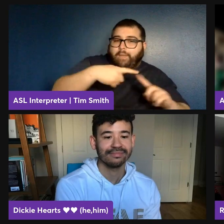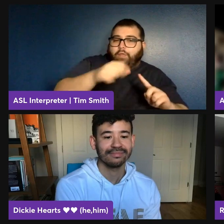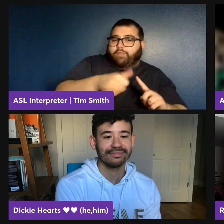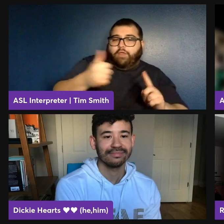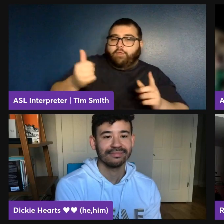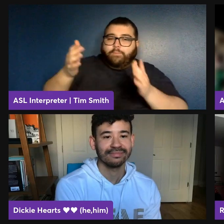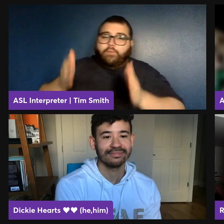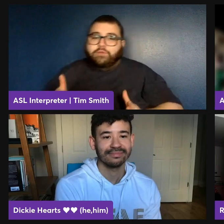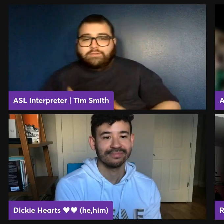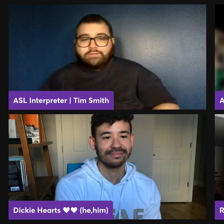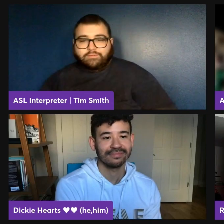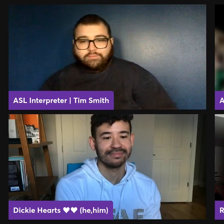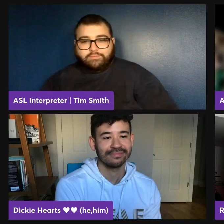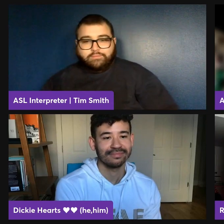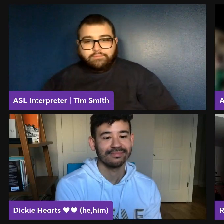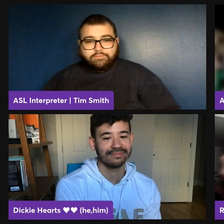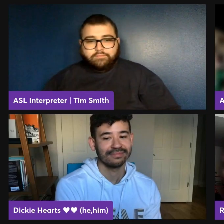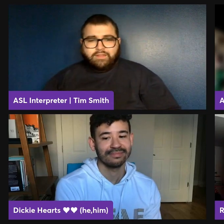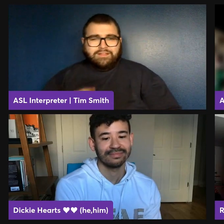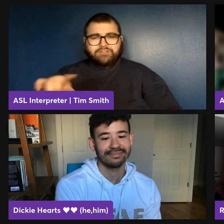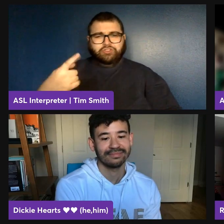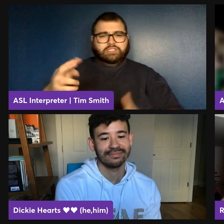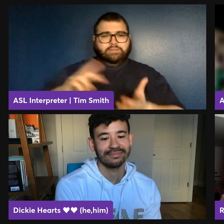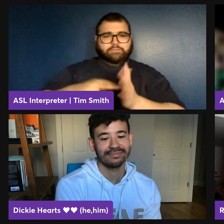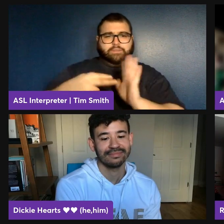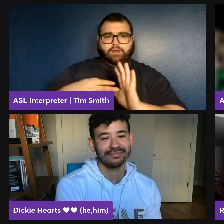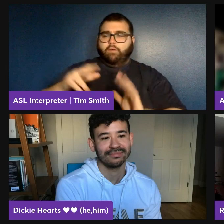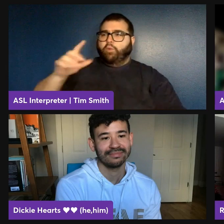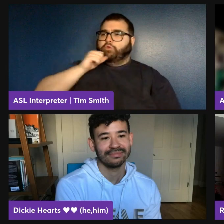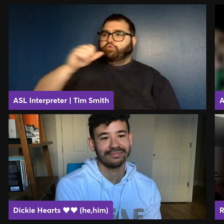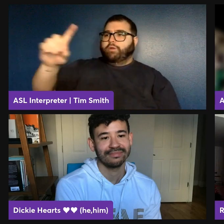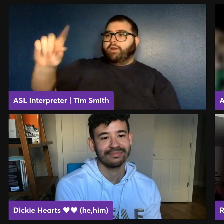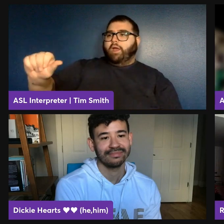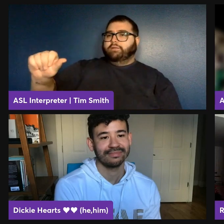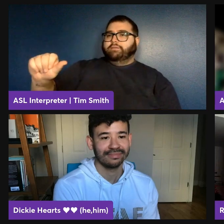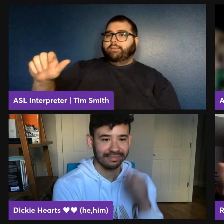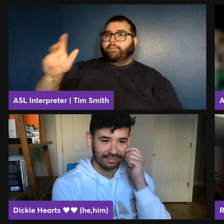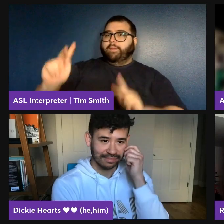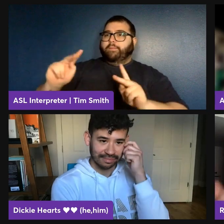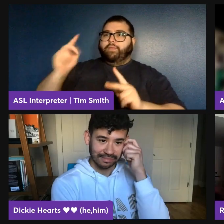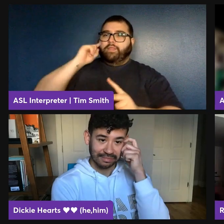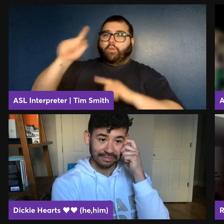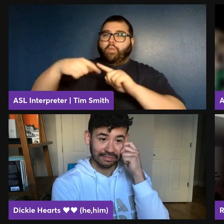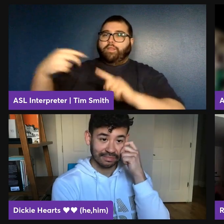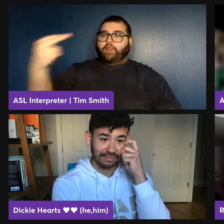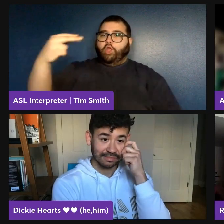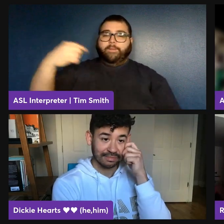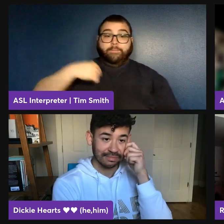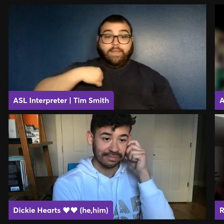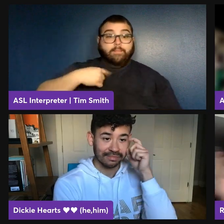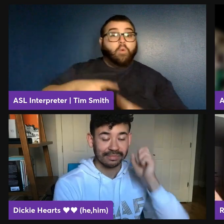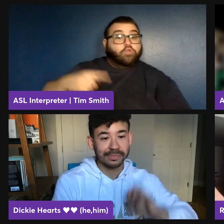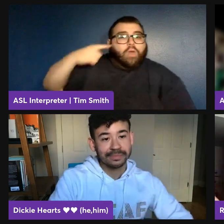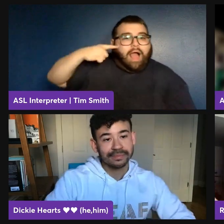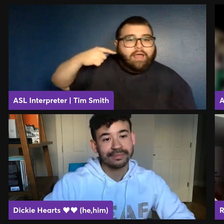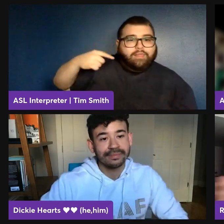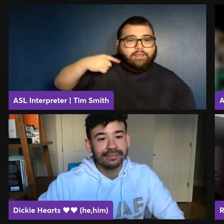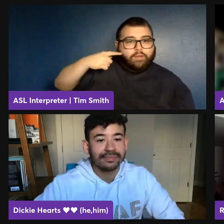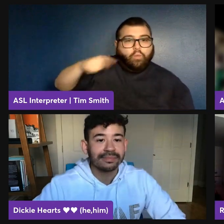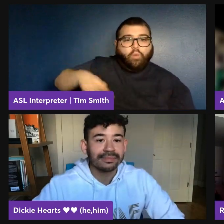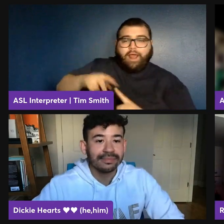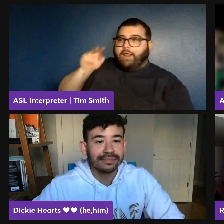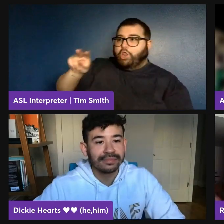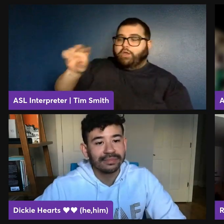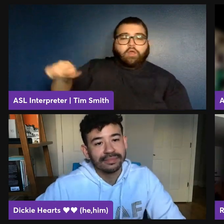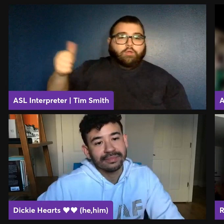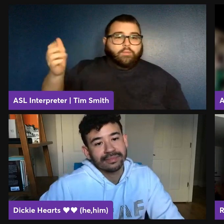doesn't just mean, you know, what do non-disabled people think when they look at me, but also what do I think when I look at someone else? And